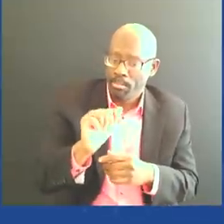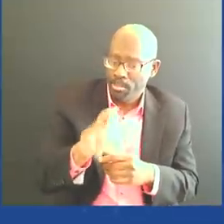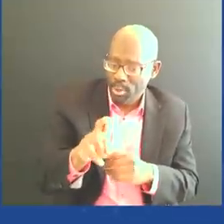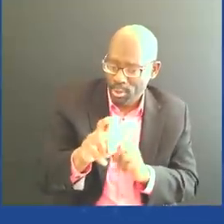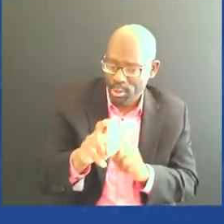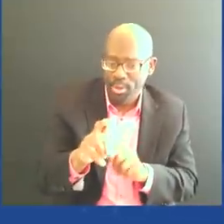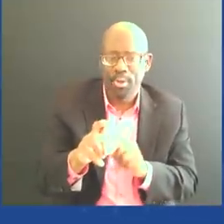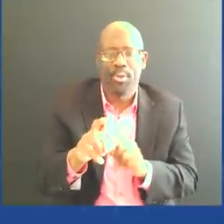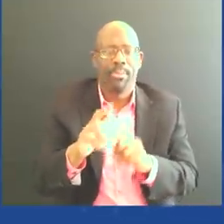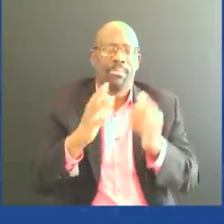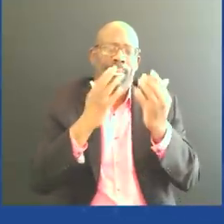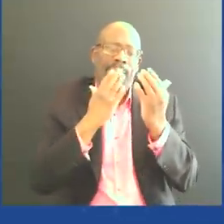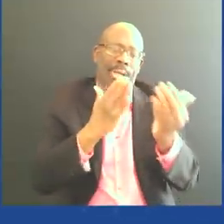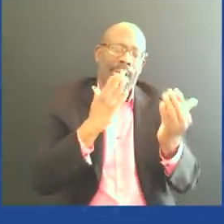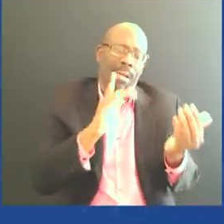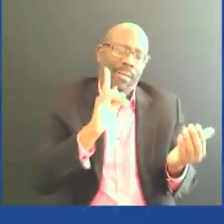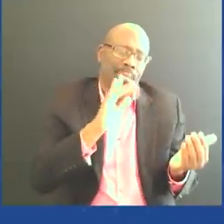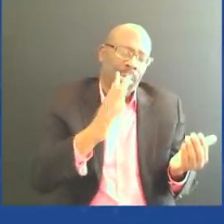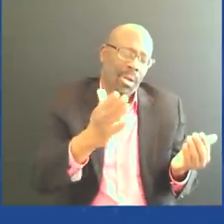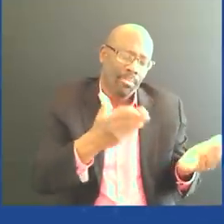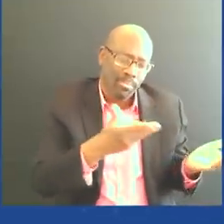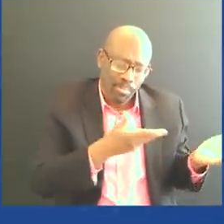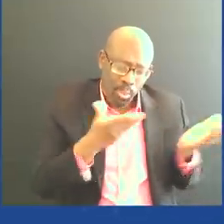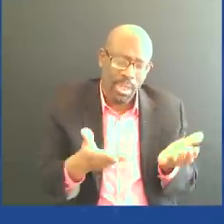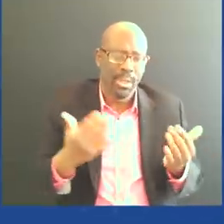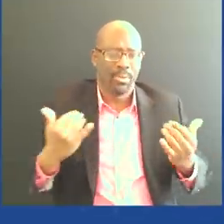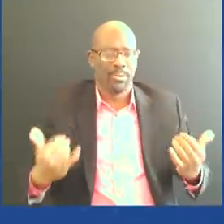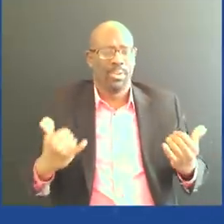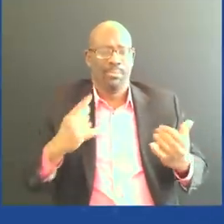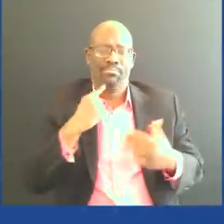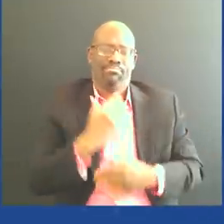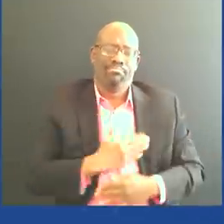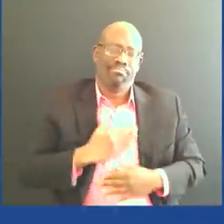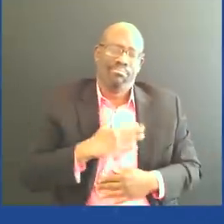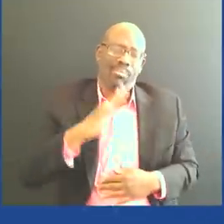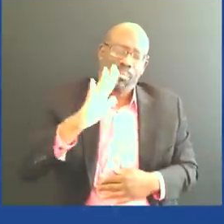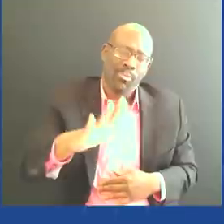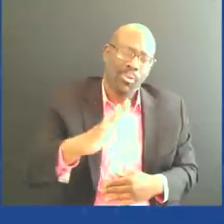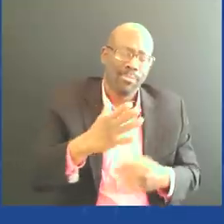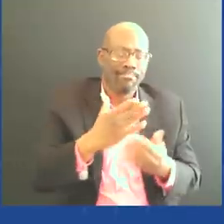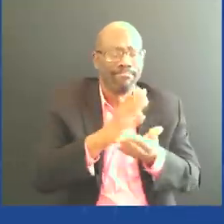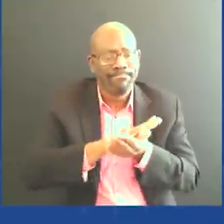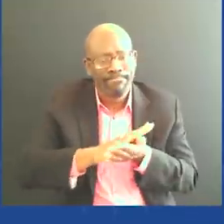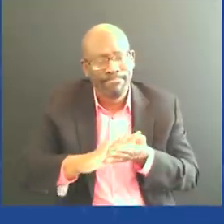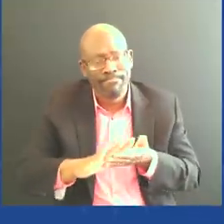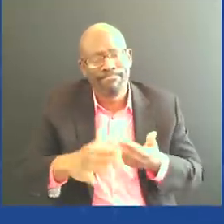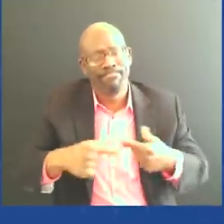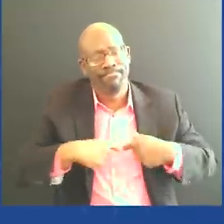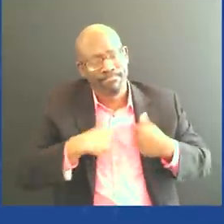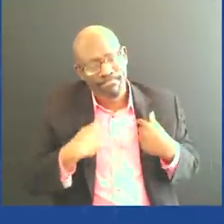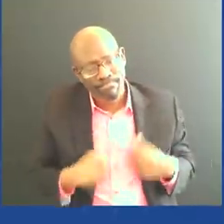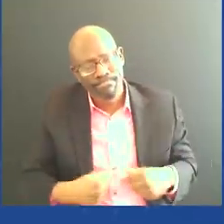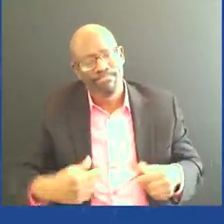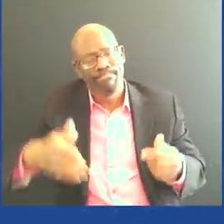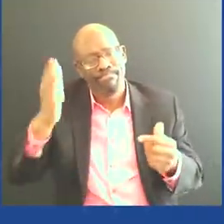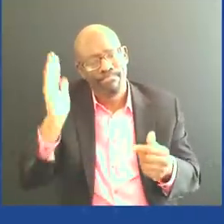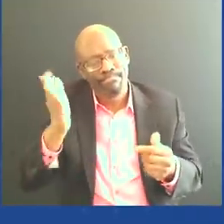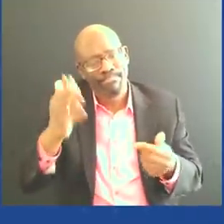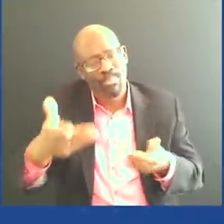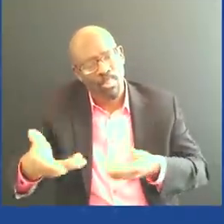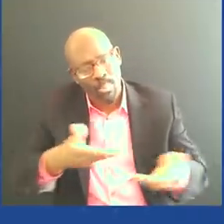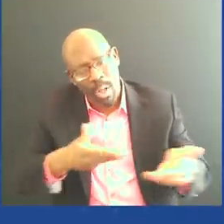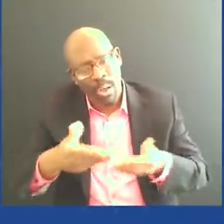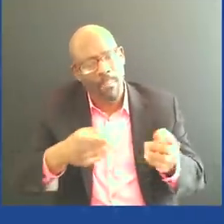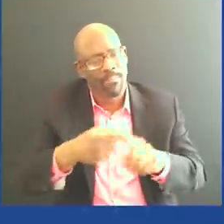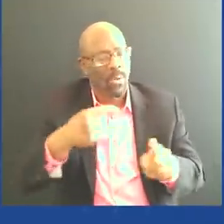your hospitality and accommodation. The welcome we have received from the First State has been outstanding, and we look forward to a continued relationship.